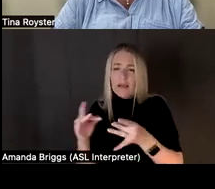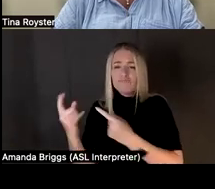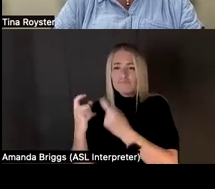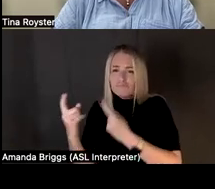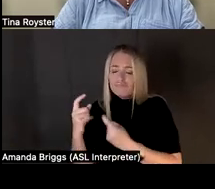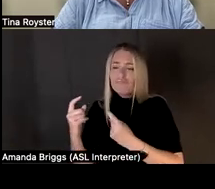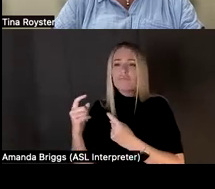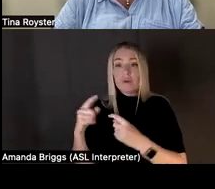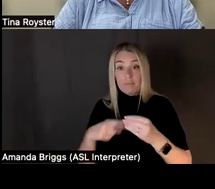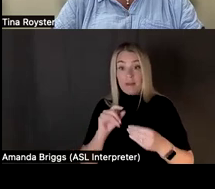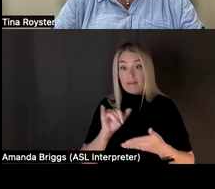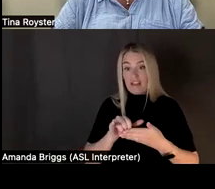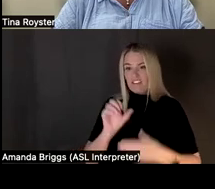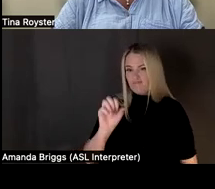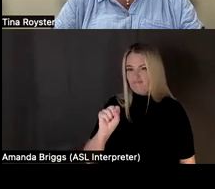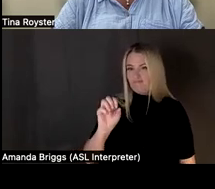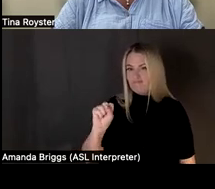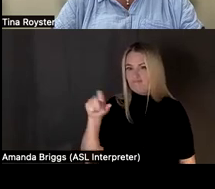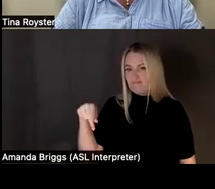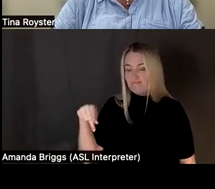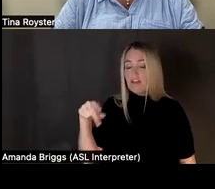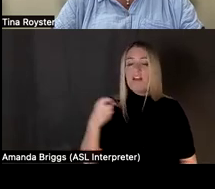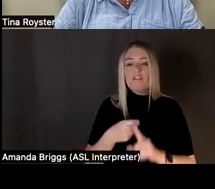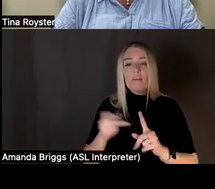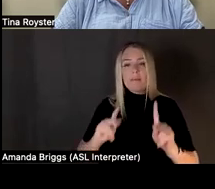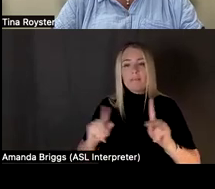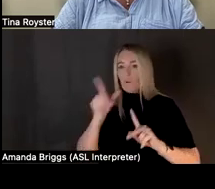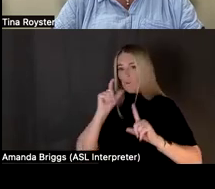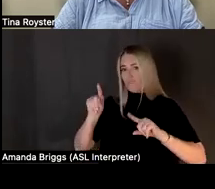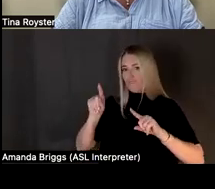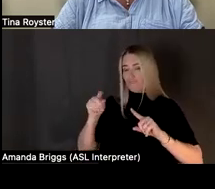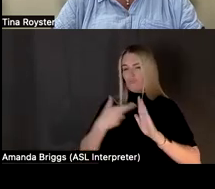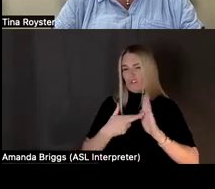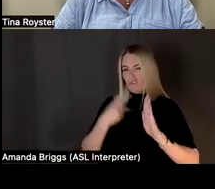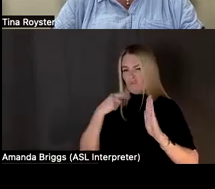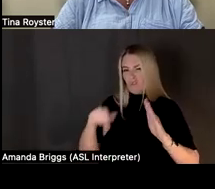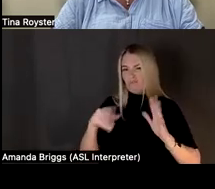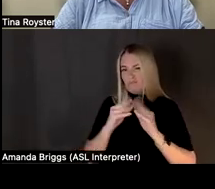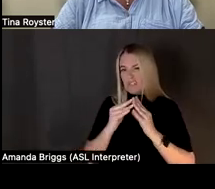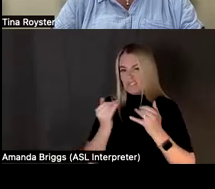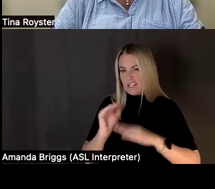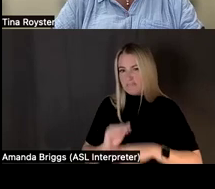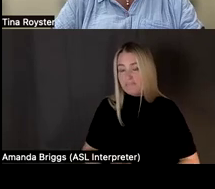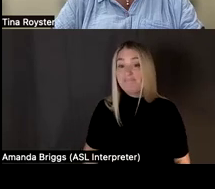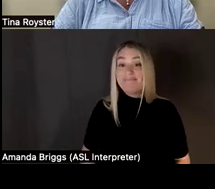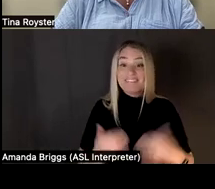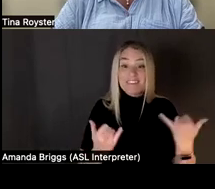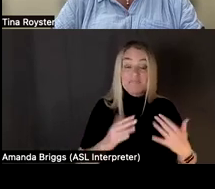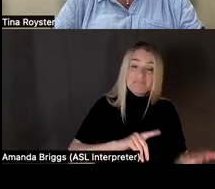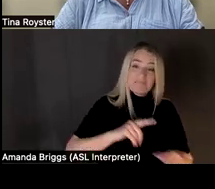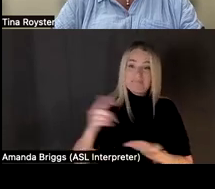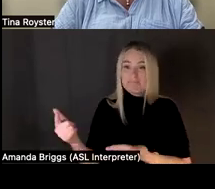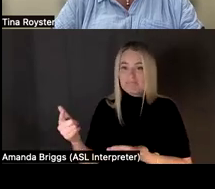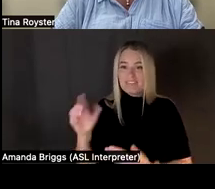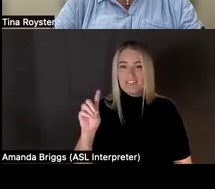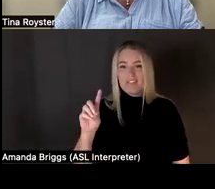the Comprehensive School Safety Plan from attendees that registered for this meeting tonight. Now I would like to turn over the evening to Dr.